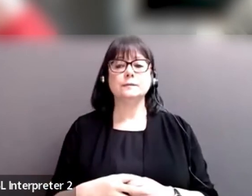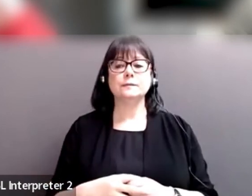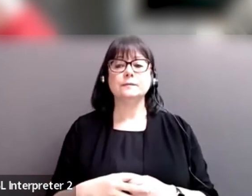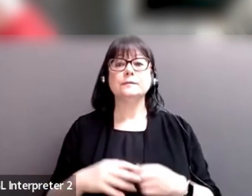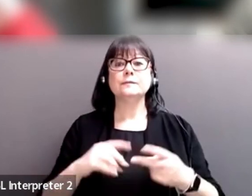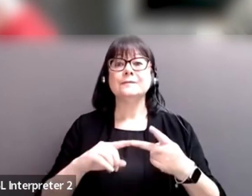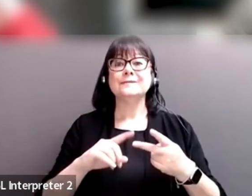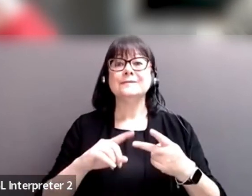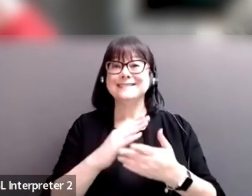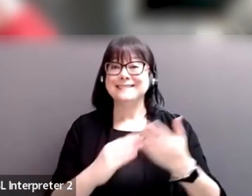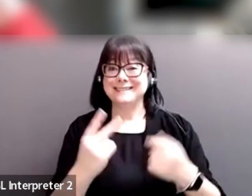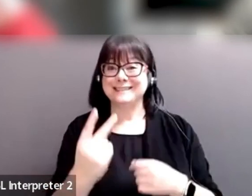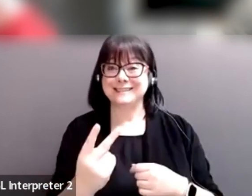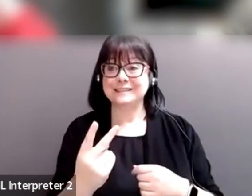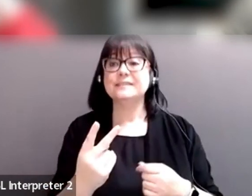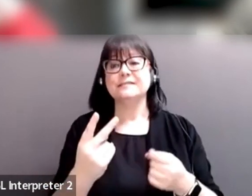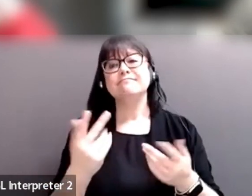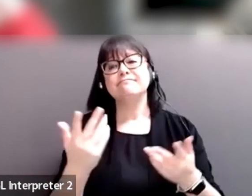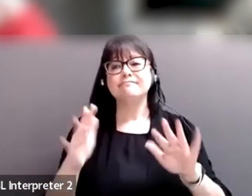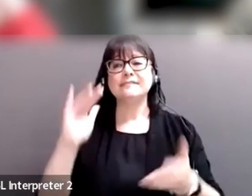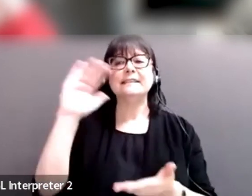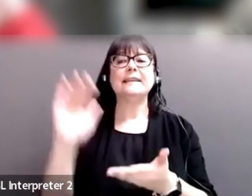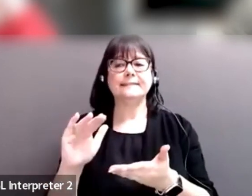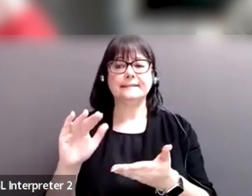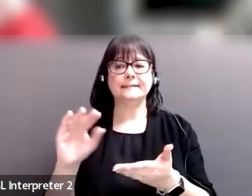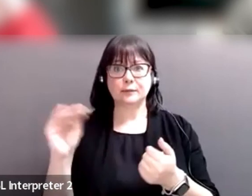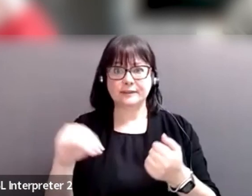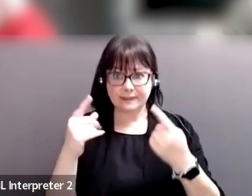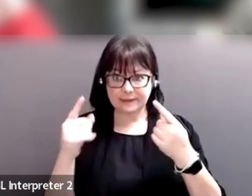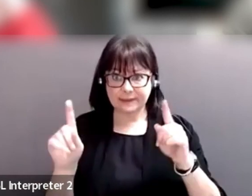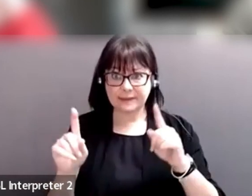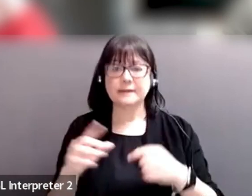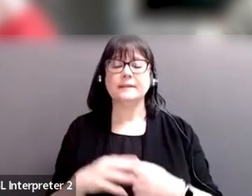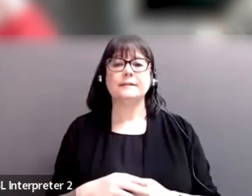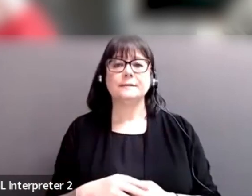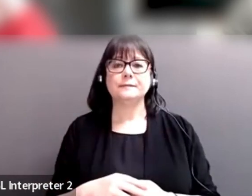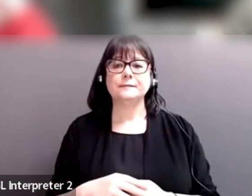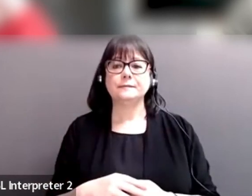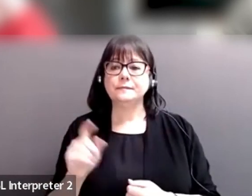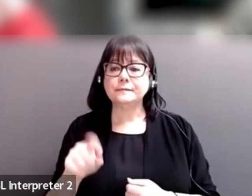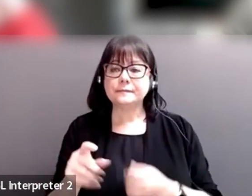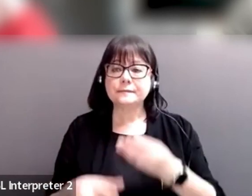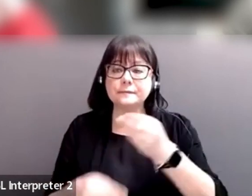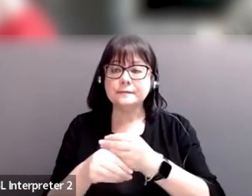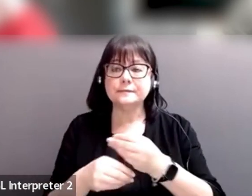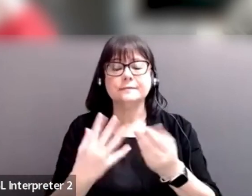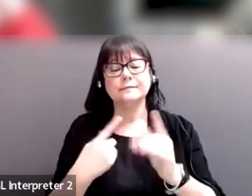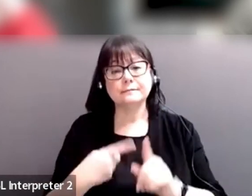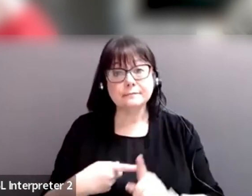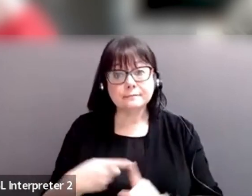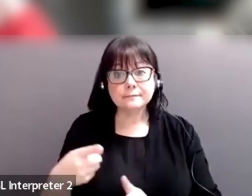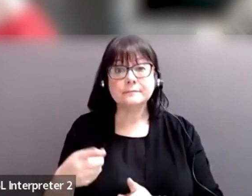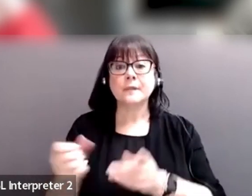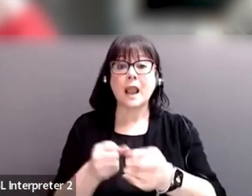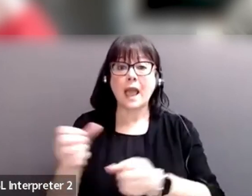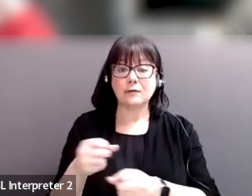stage two, when we're adding further variables such as like for hiring, like finding the right